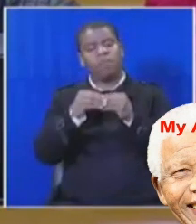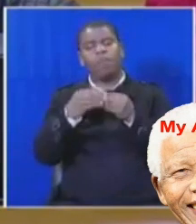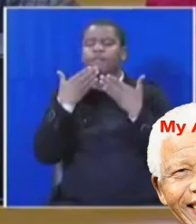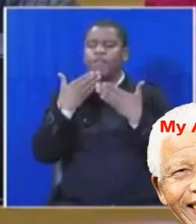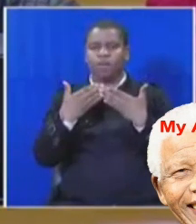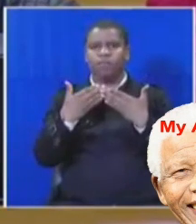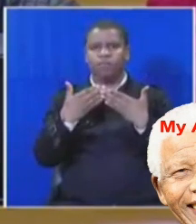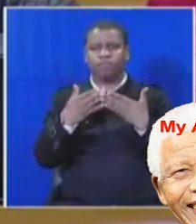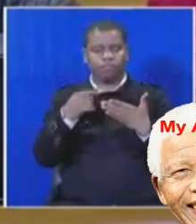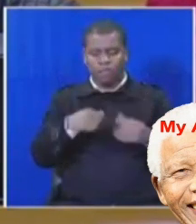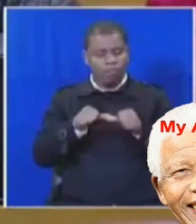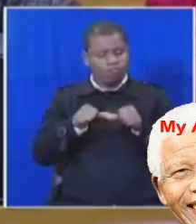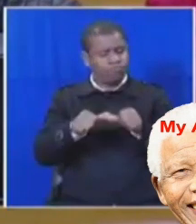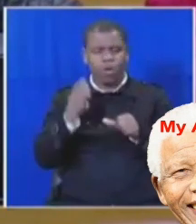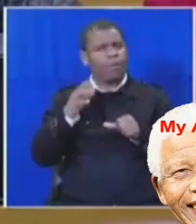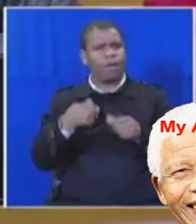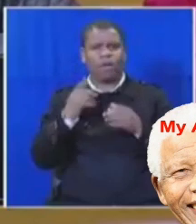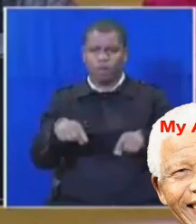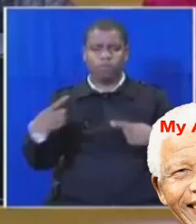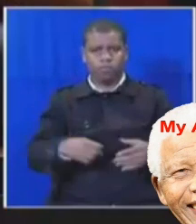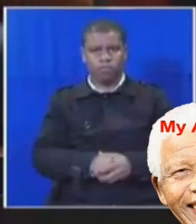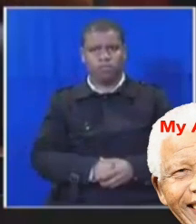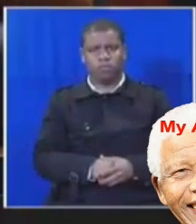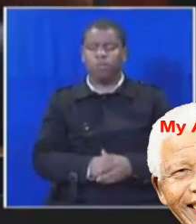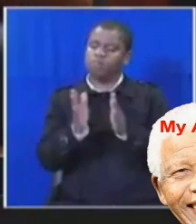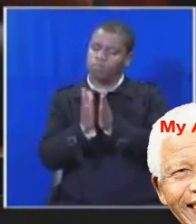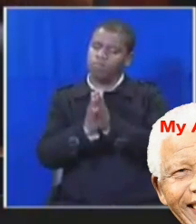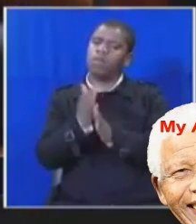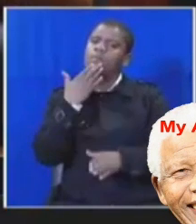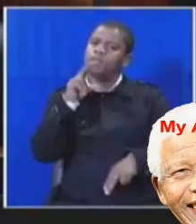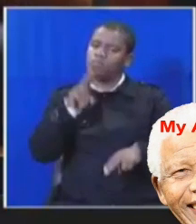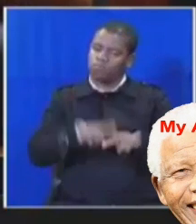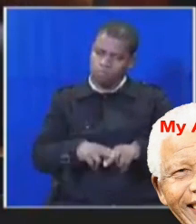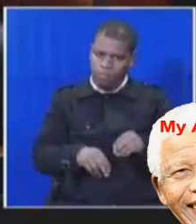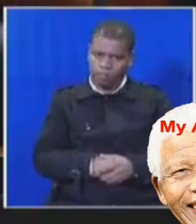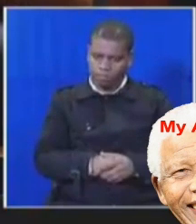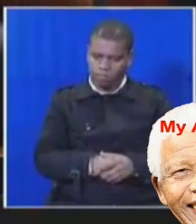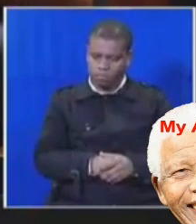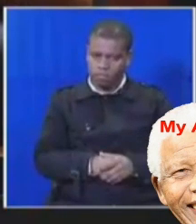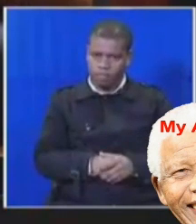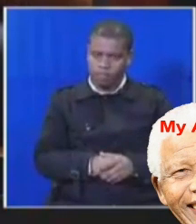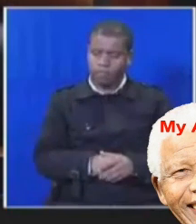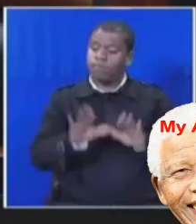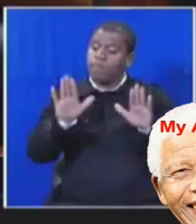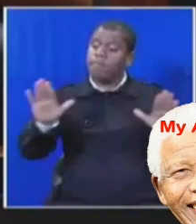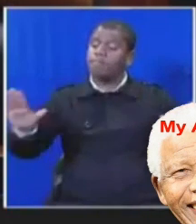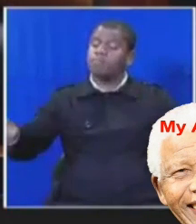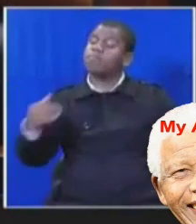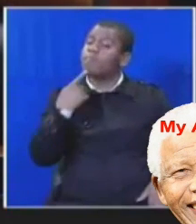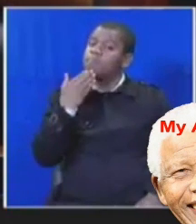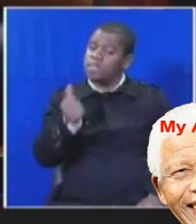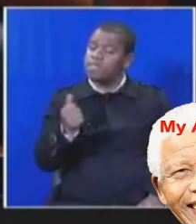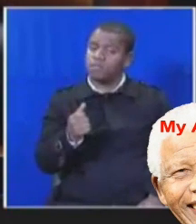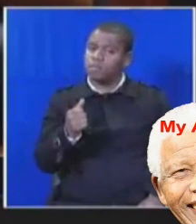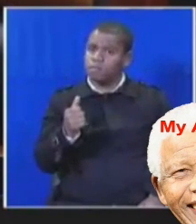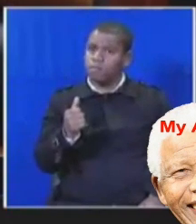apologizes, he cannot Can you continue to take your speak. seat? Can you please We ought take to your be seat? clear about that. can you also take your seat so that we are